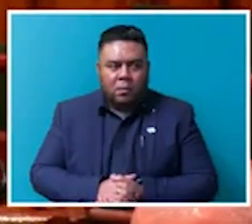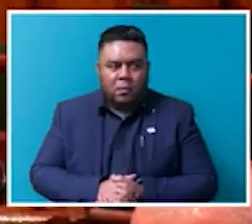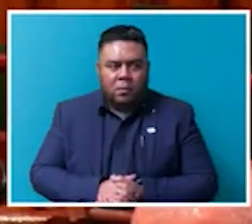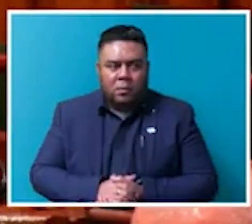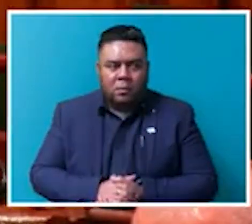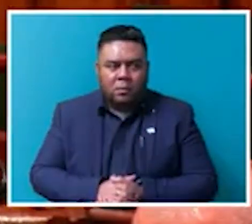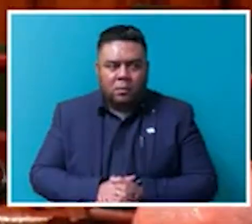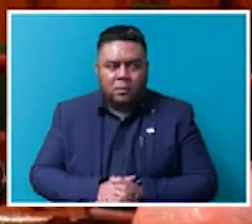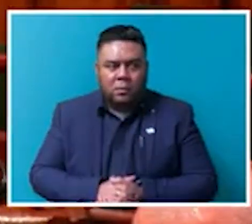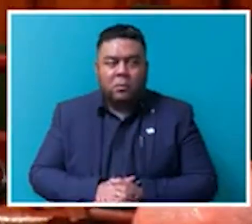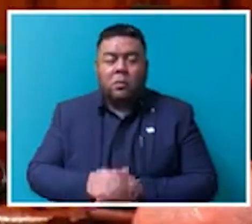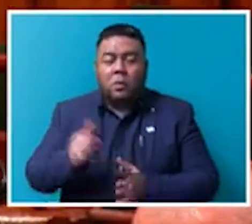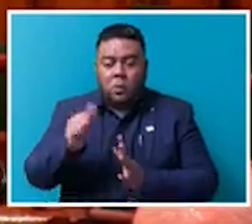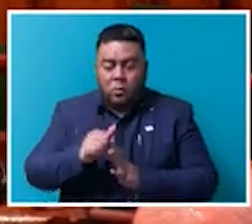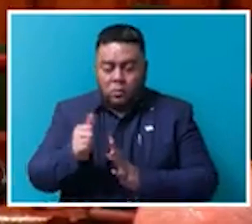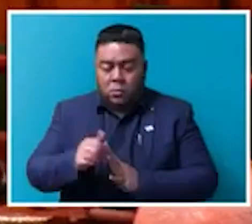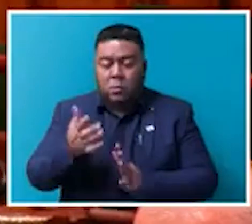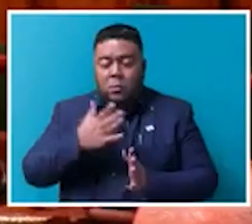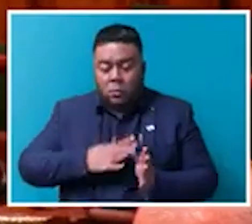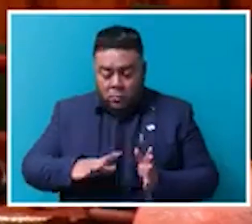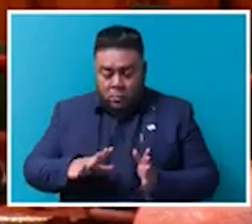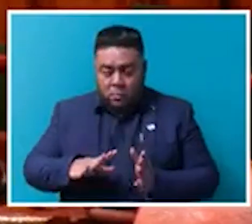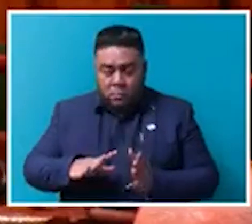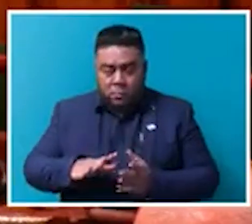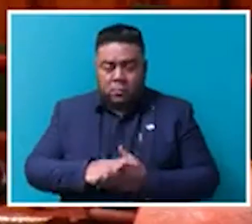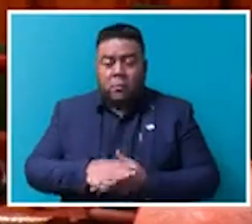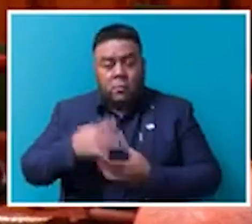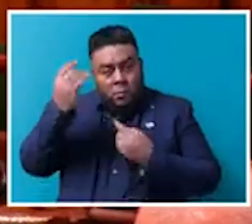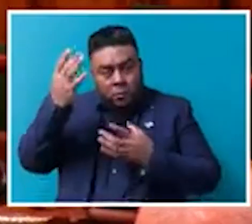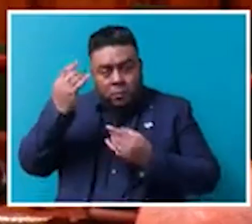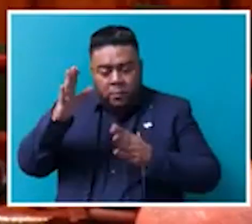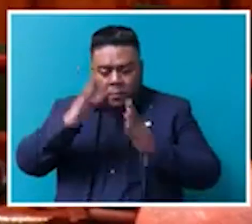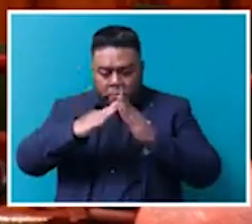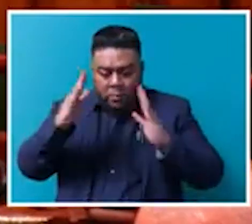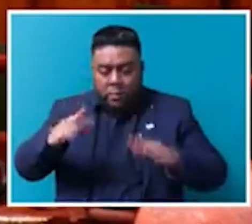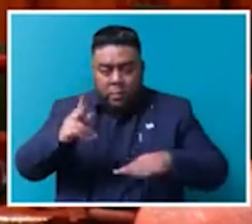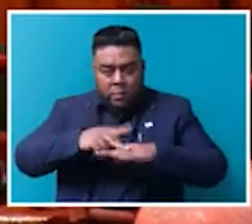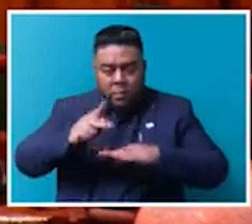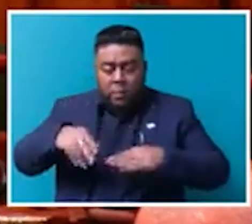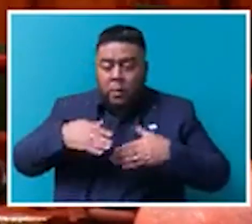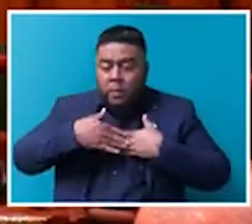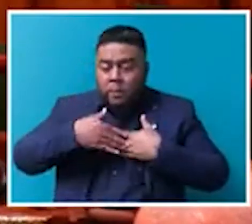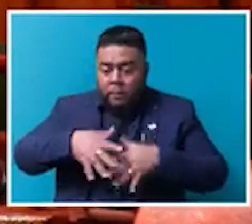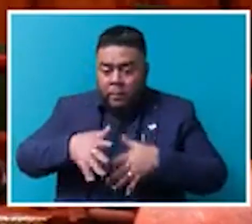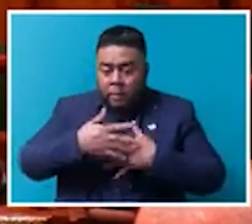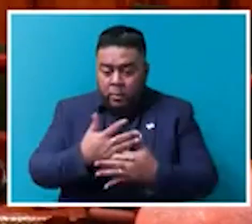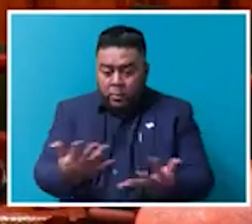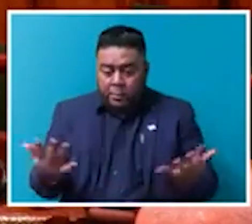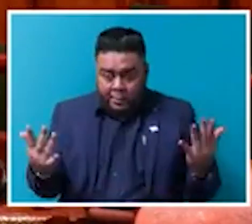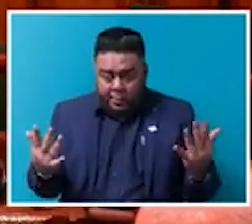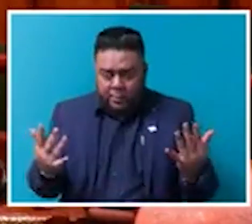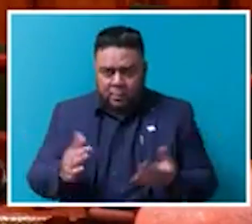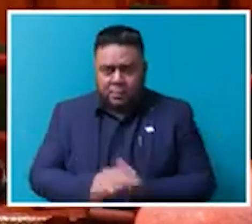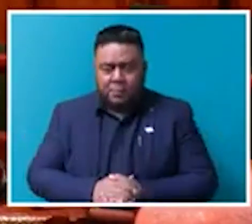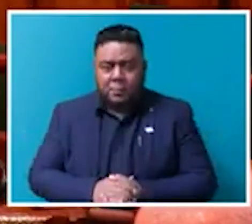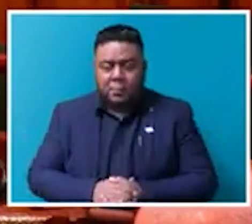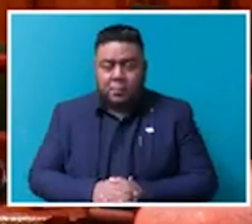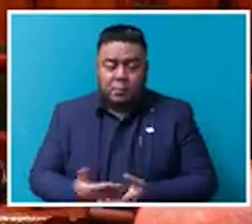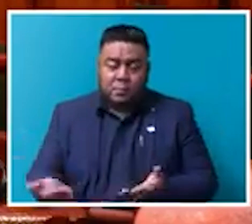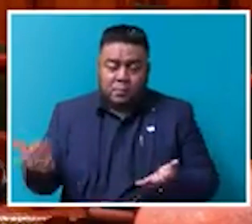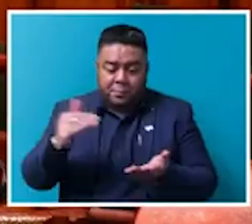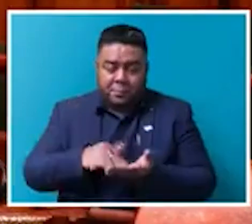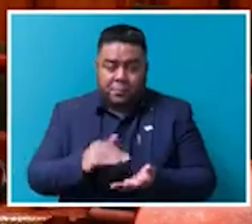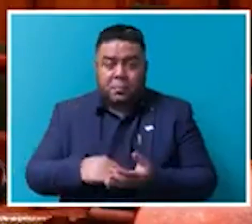we also would like to inform the House and the members of the public that in addition, for the